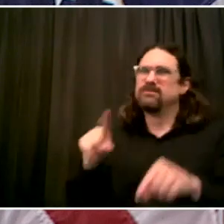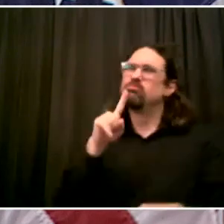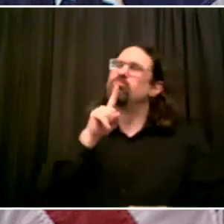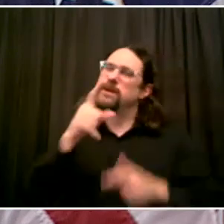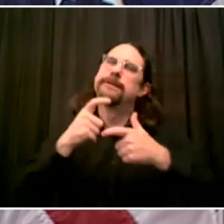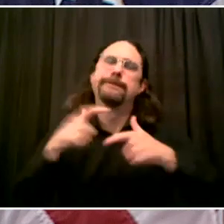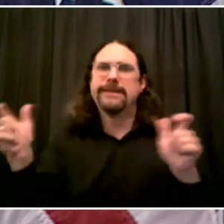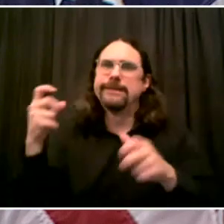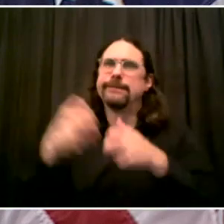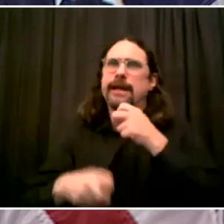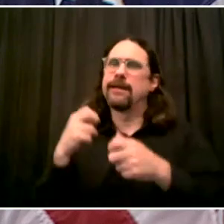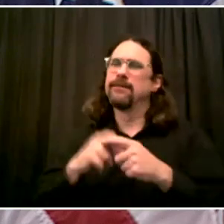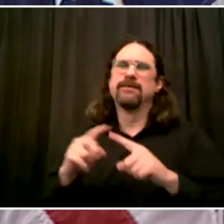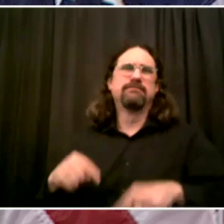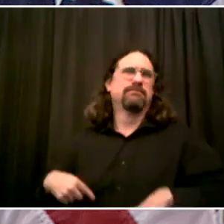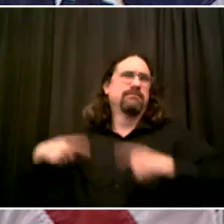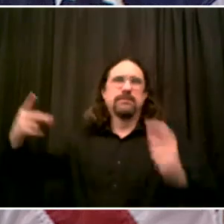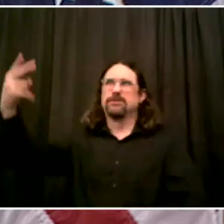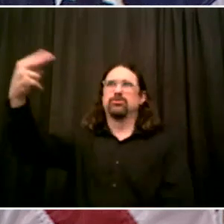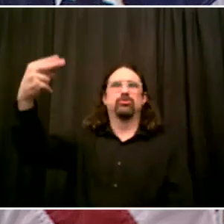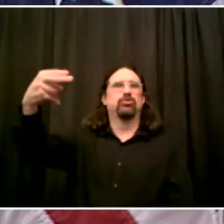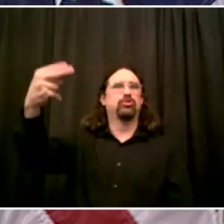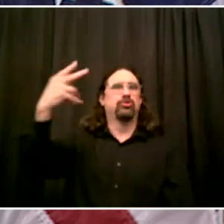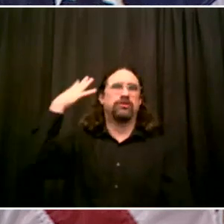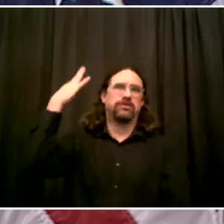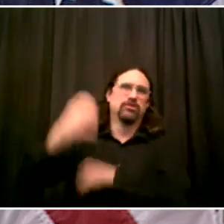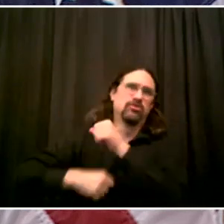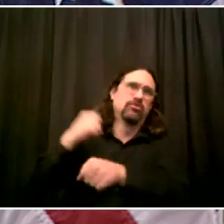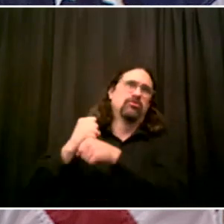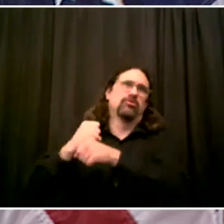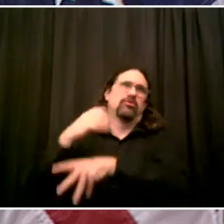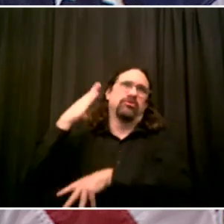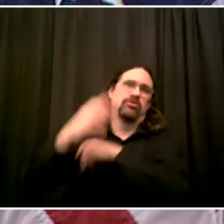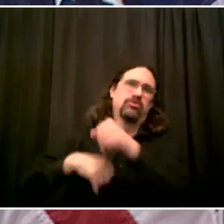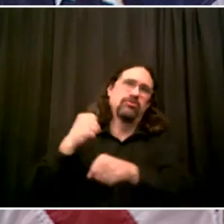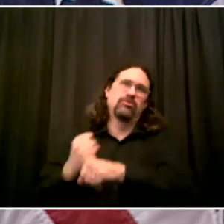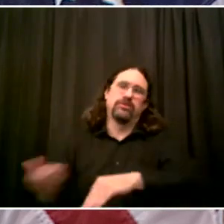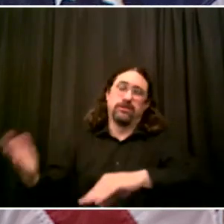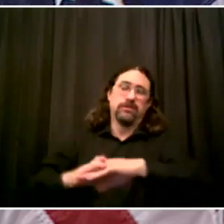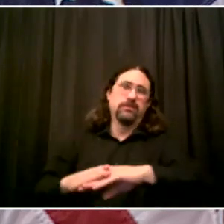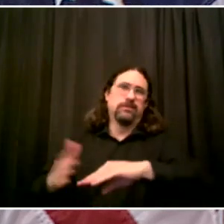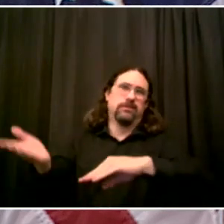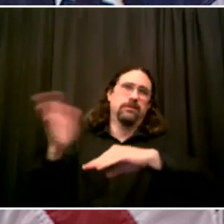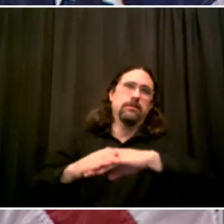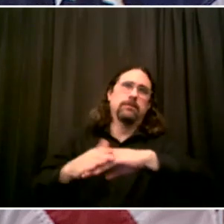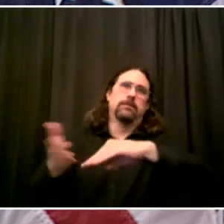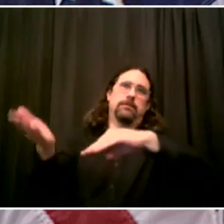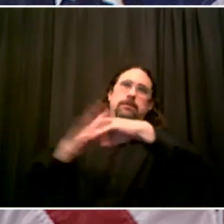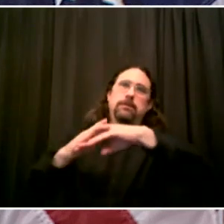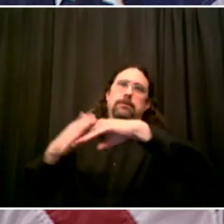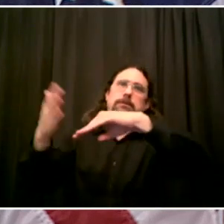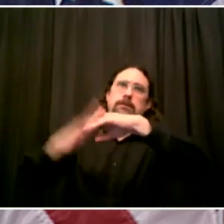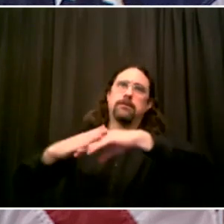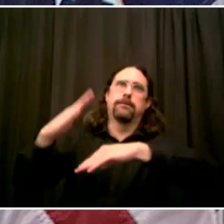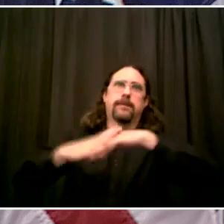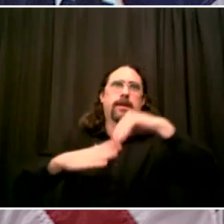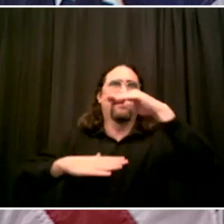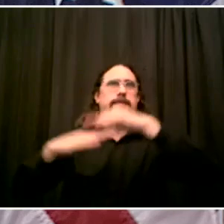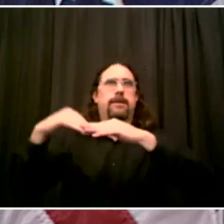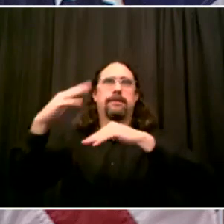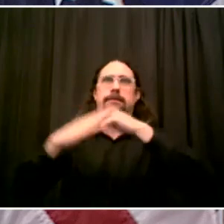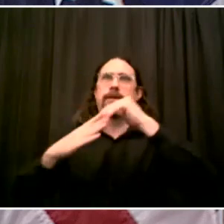transparency, that will take better efforts to screen out officers who don't belong on the force or remove officers who don't belong on the